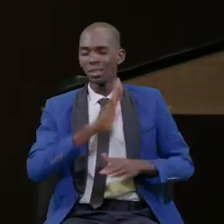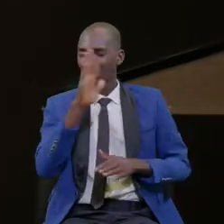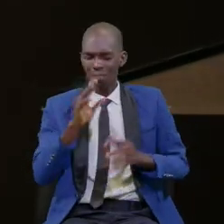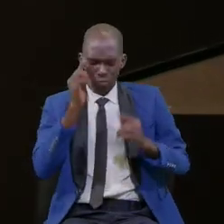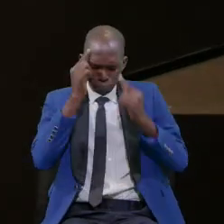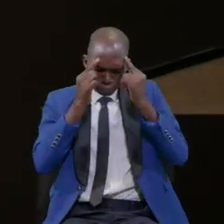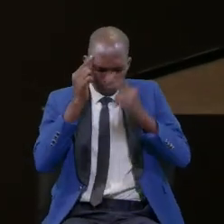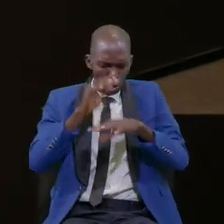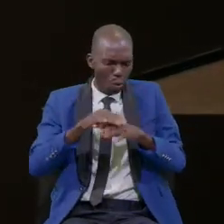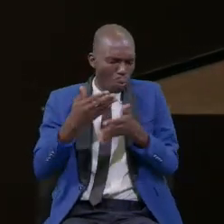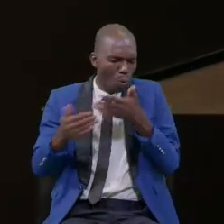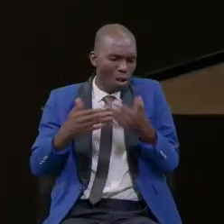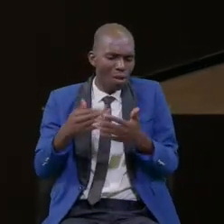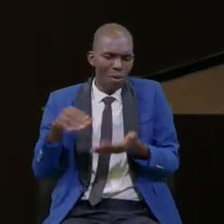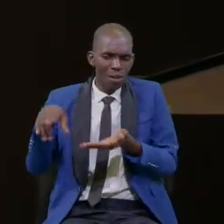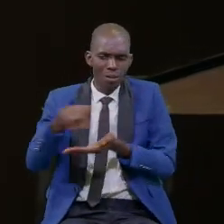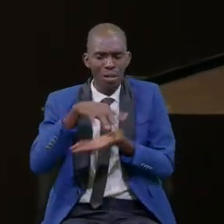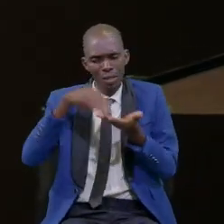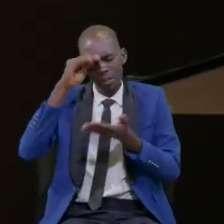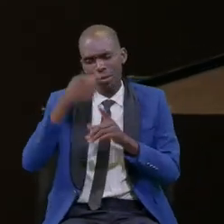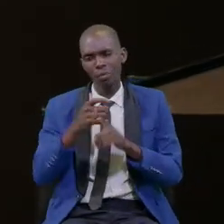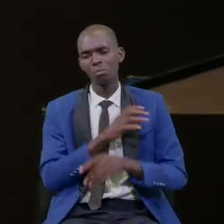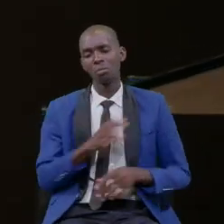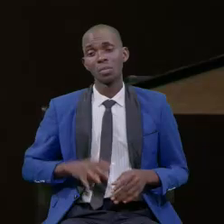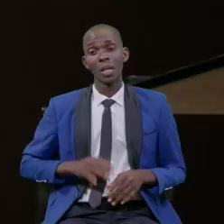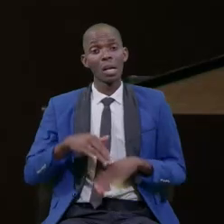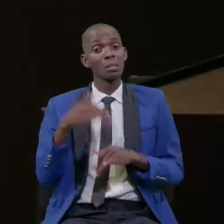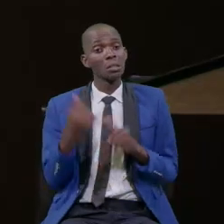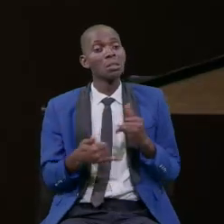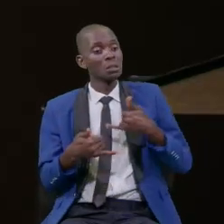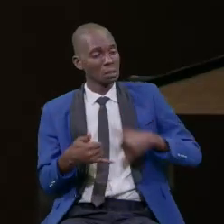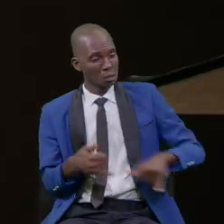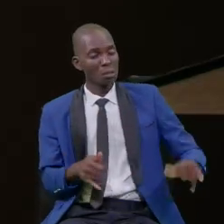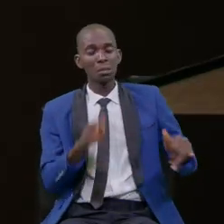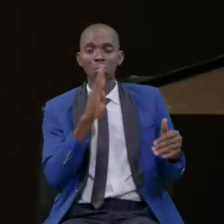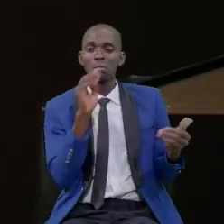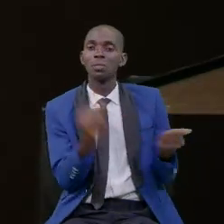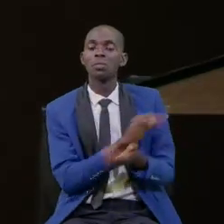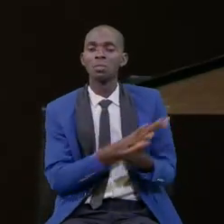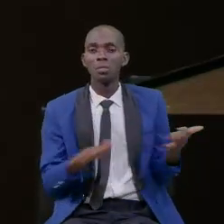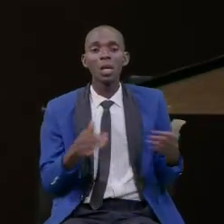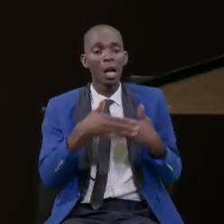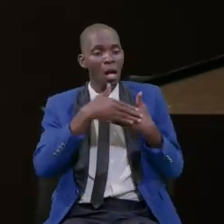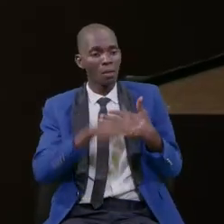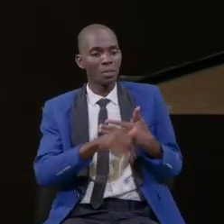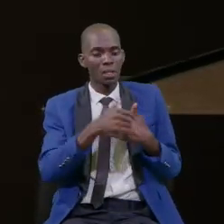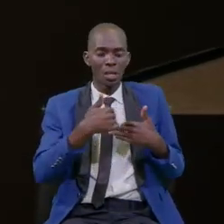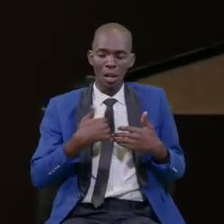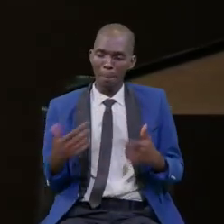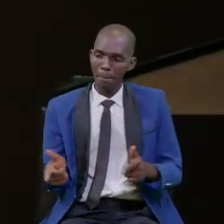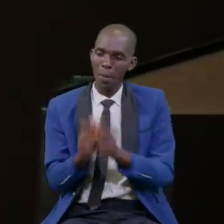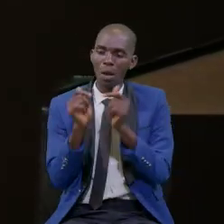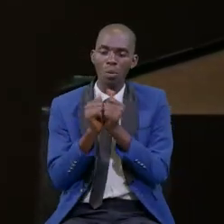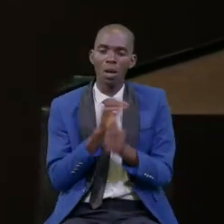heard. So they perished even after hearing from Christ directly. Here we are today.